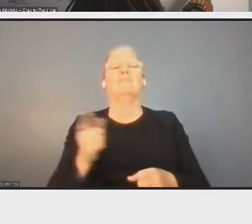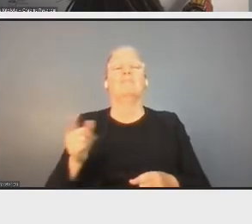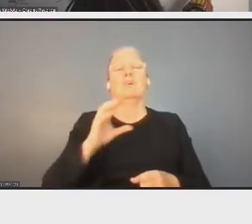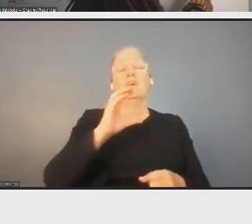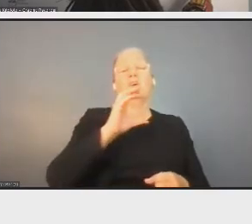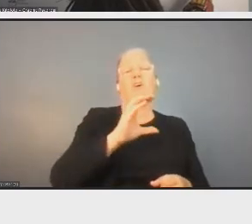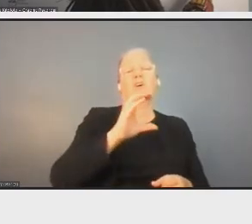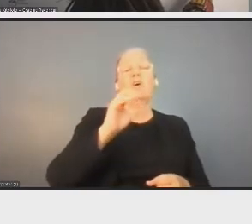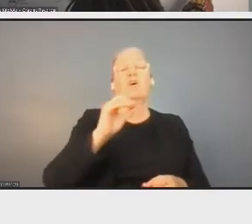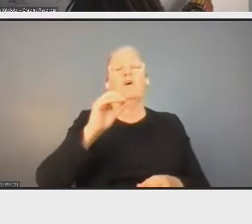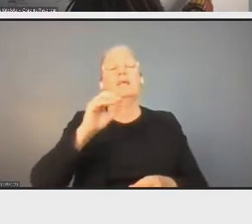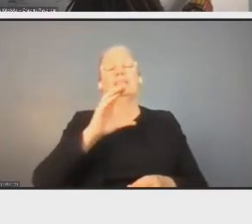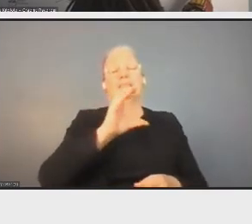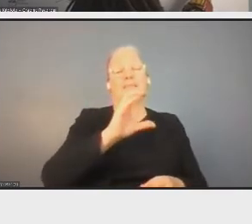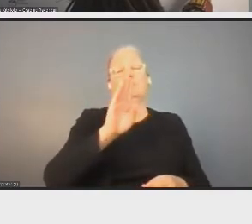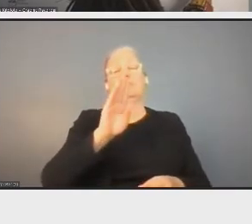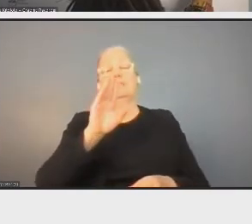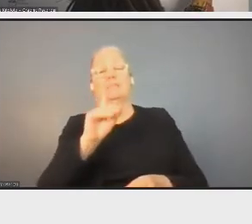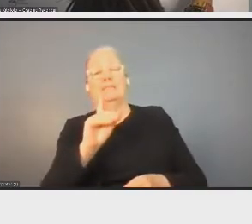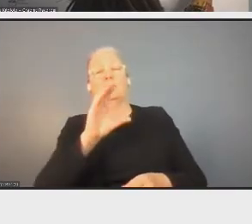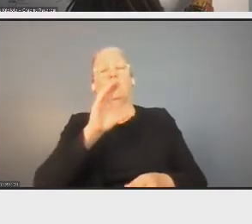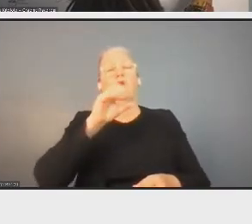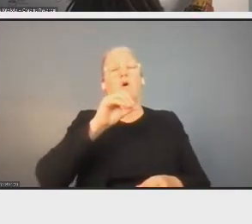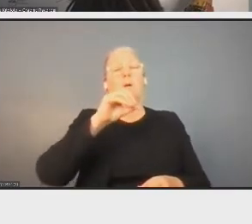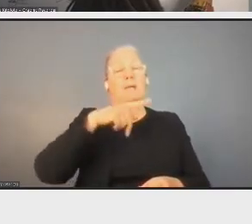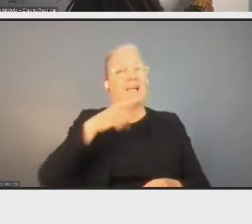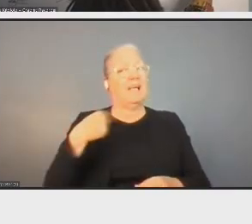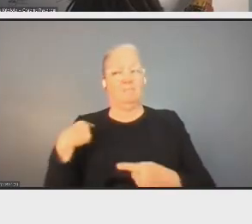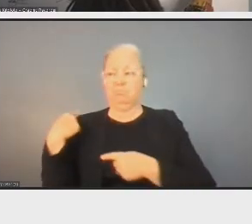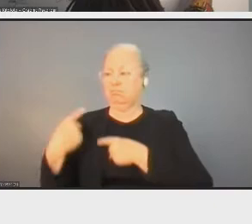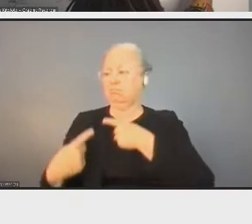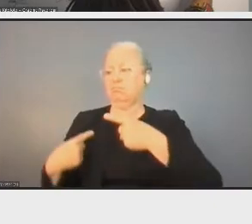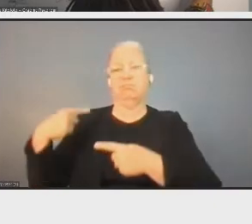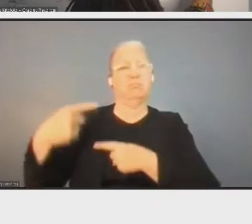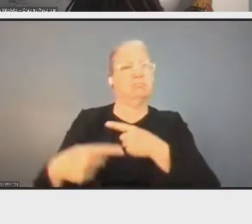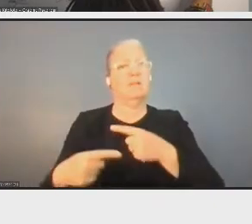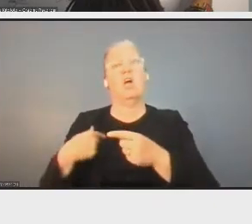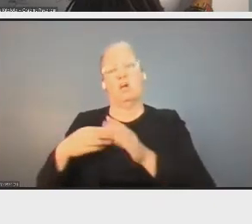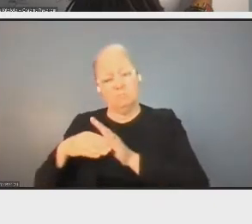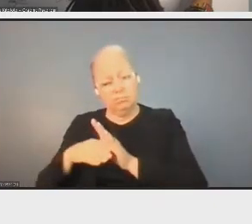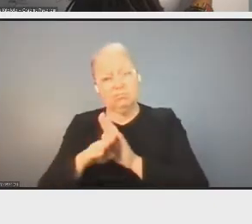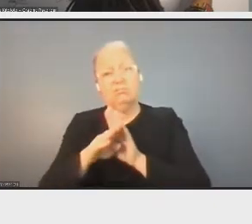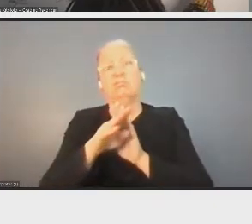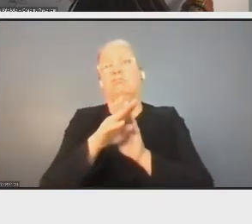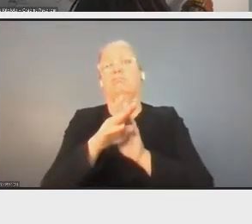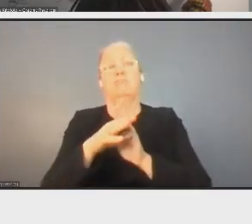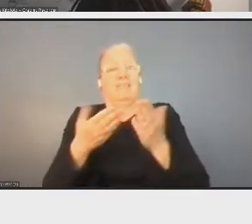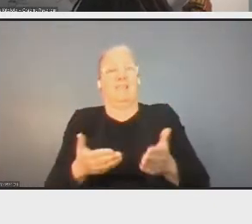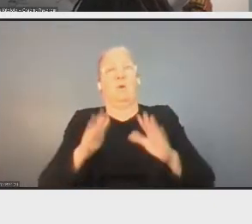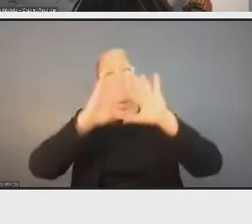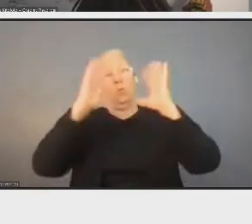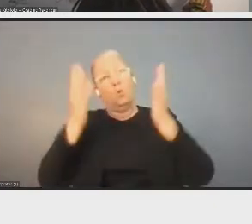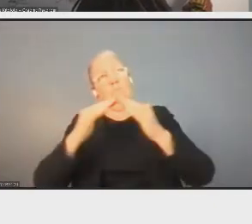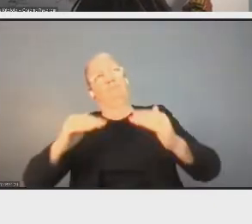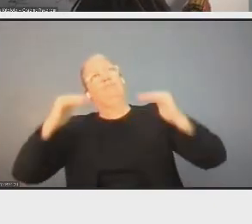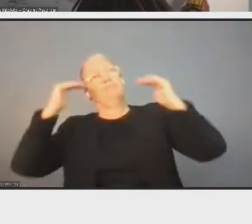long way, you know, with even advancing, taking up this issue at such a global level, at a high level. The reason